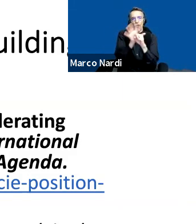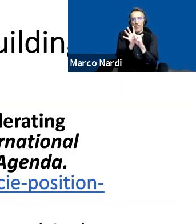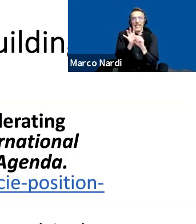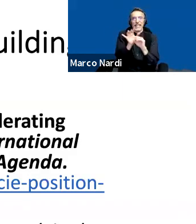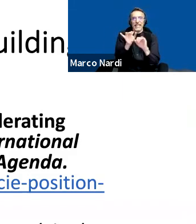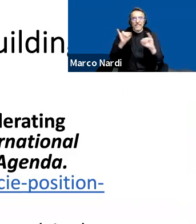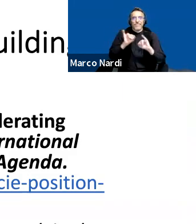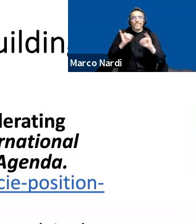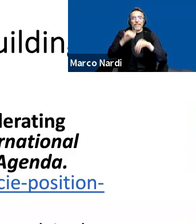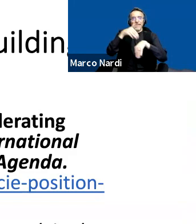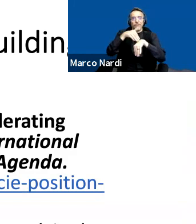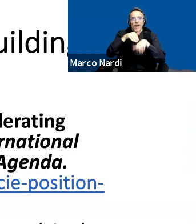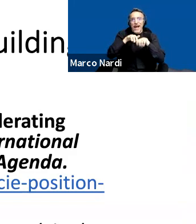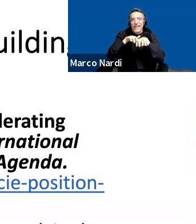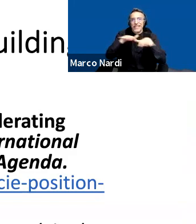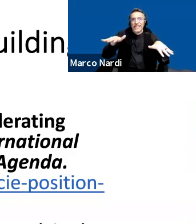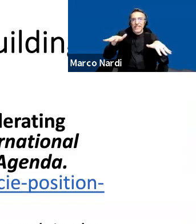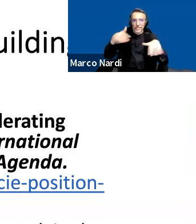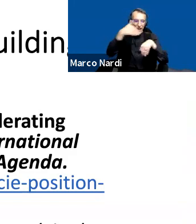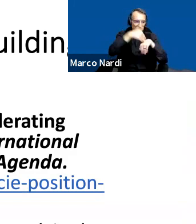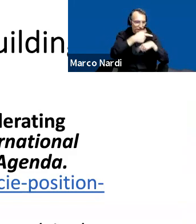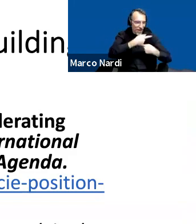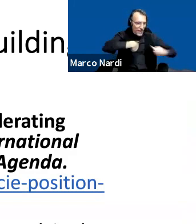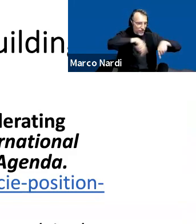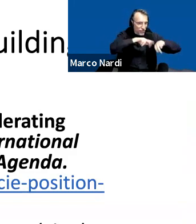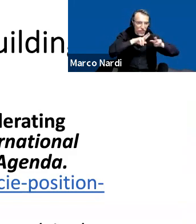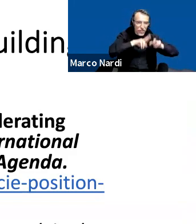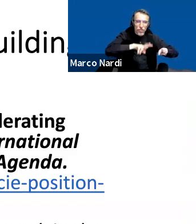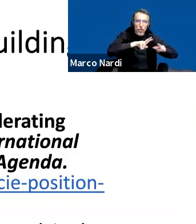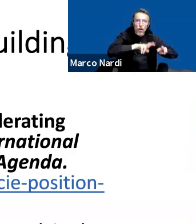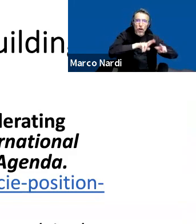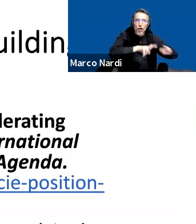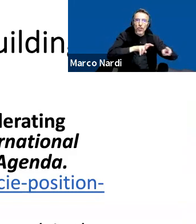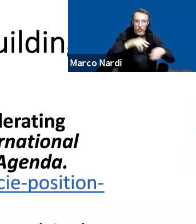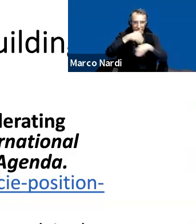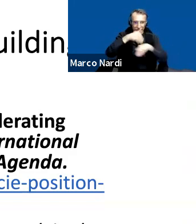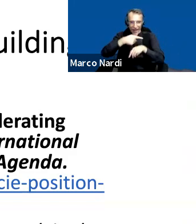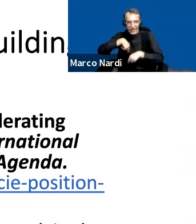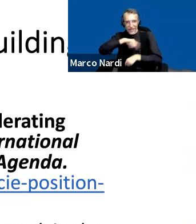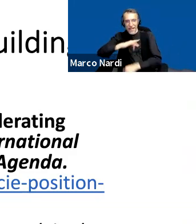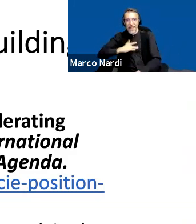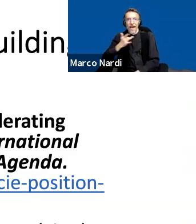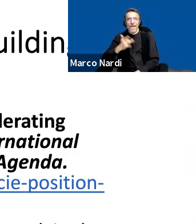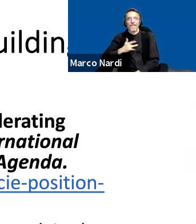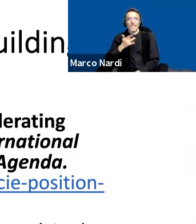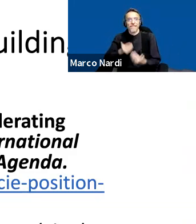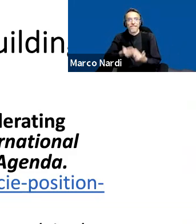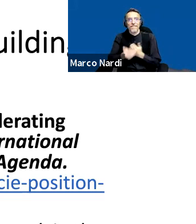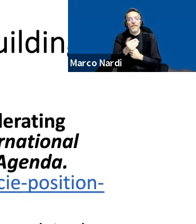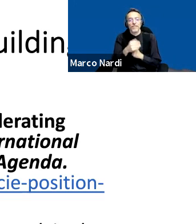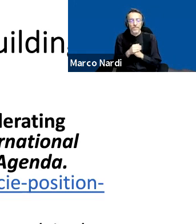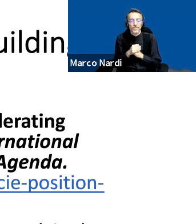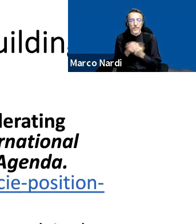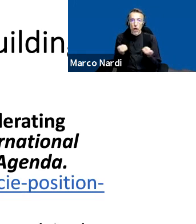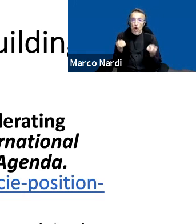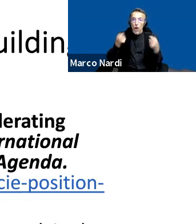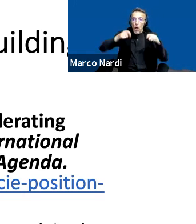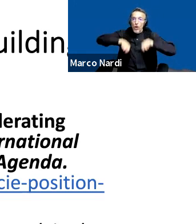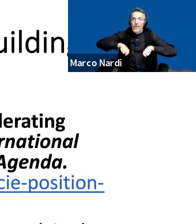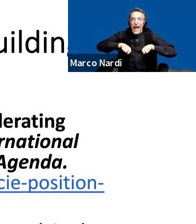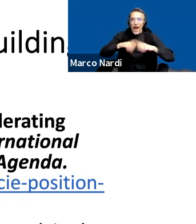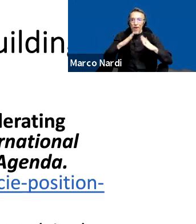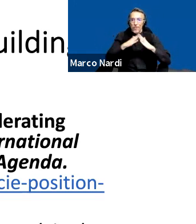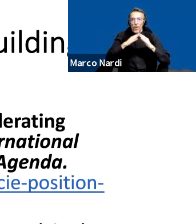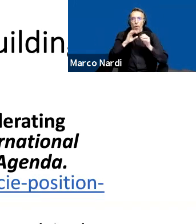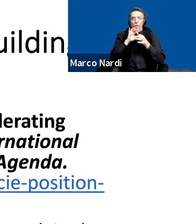has affected both our research and also our lives. And during the lockdown period, we took some